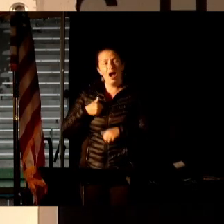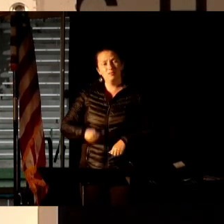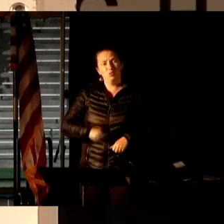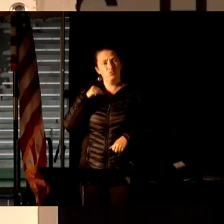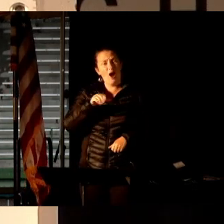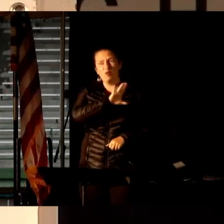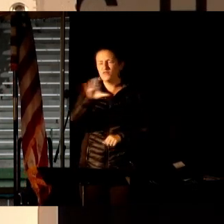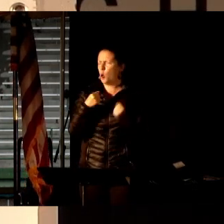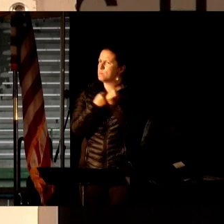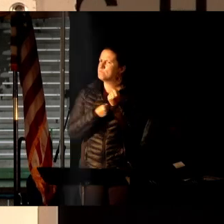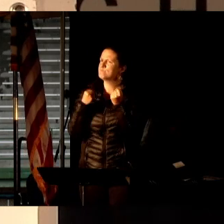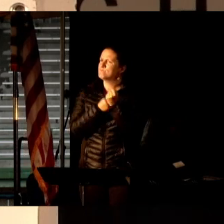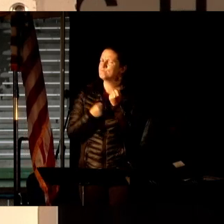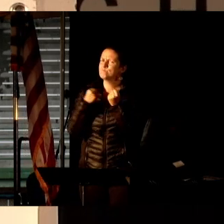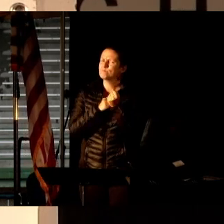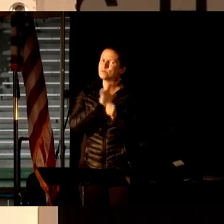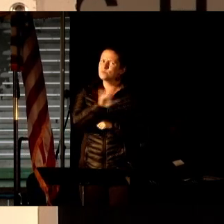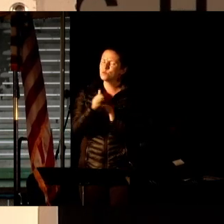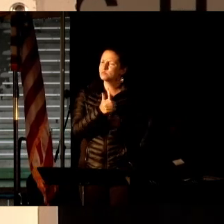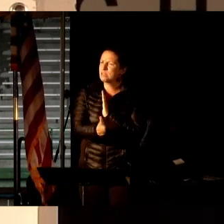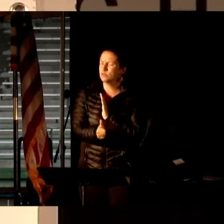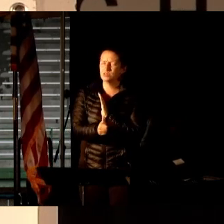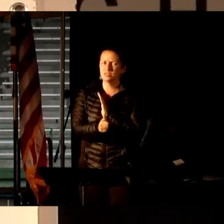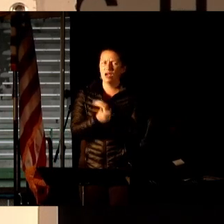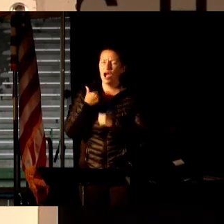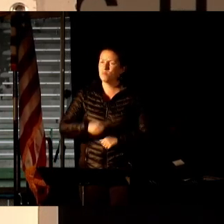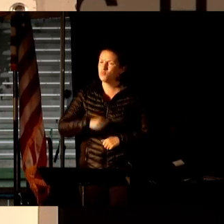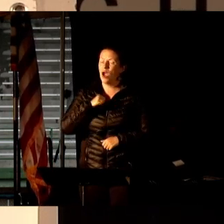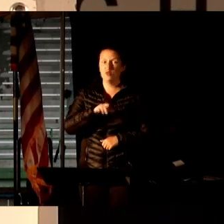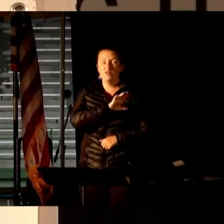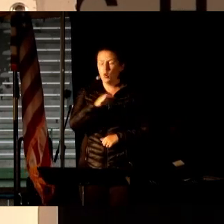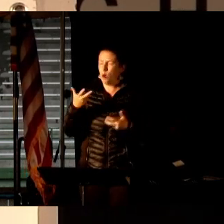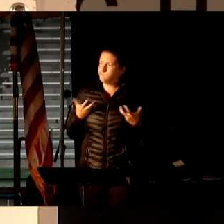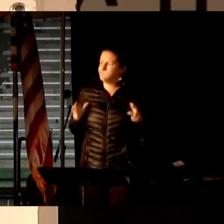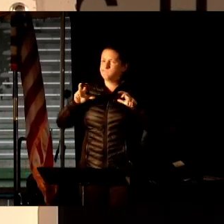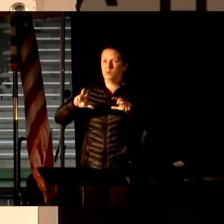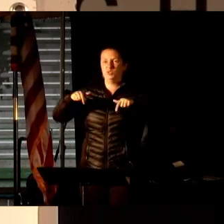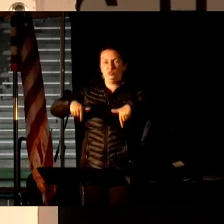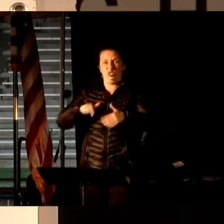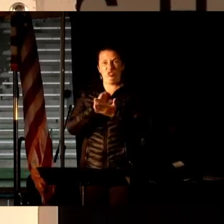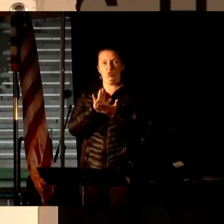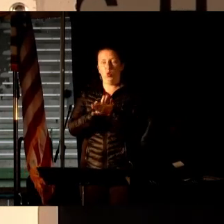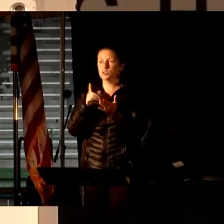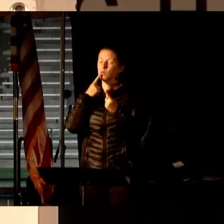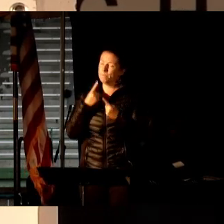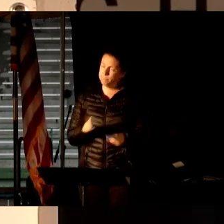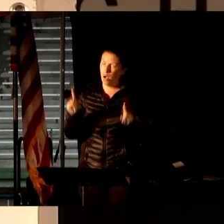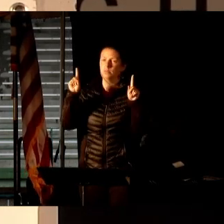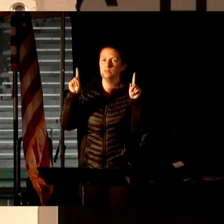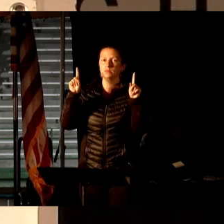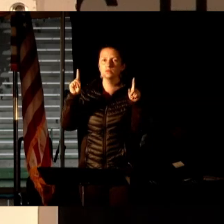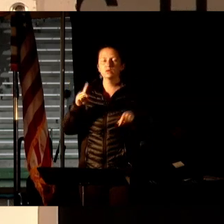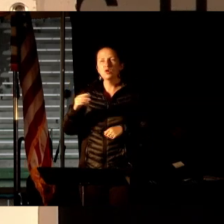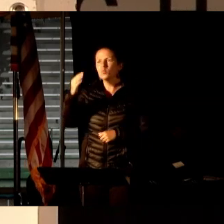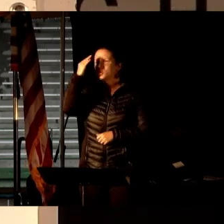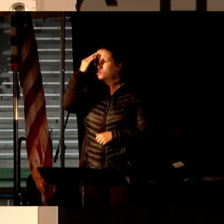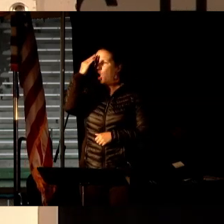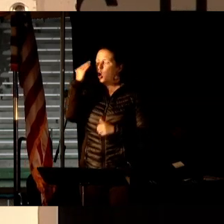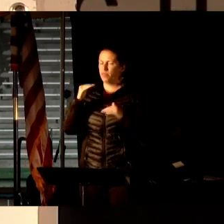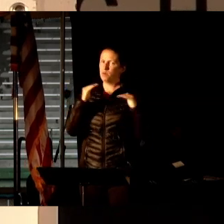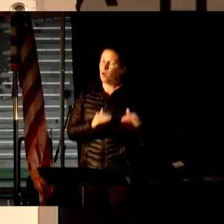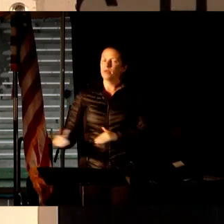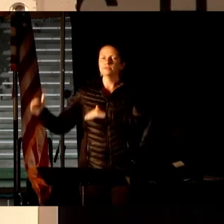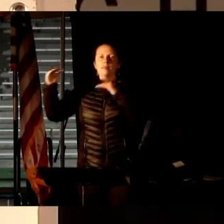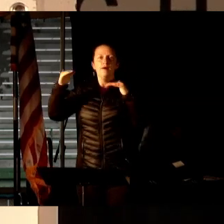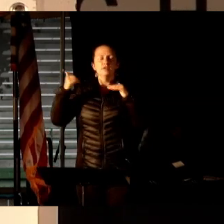school, our school, and the work you did to make our school the best it can be. We also know that Rising Above is about being of service